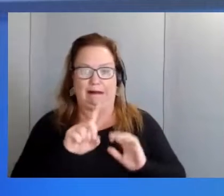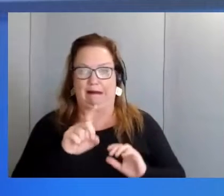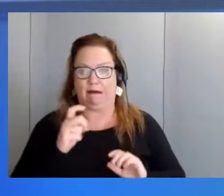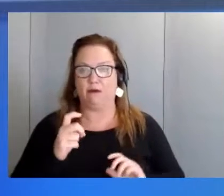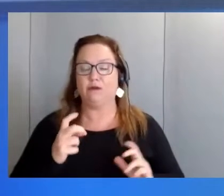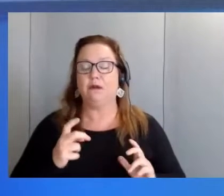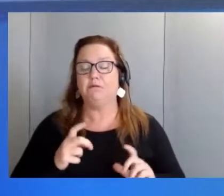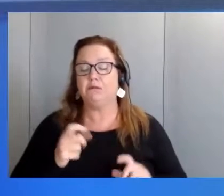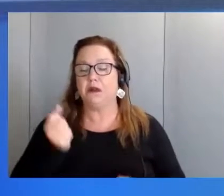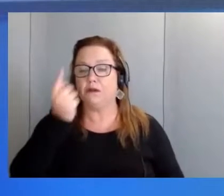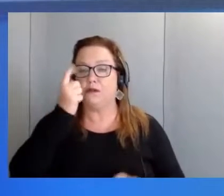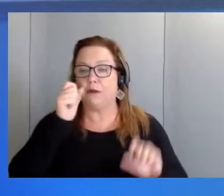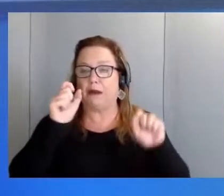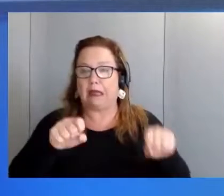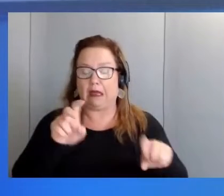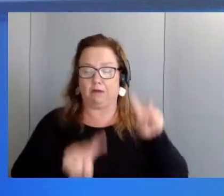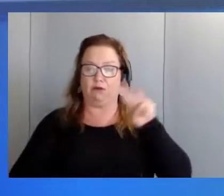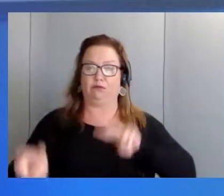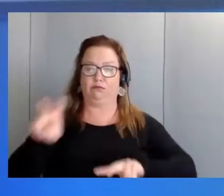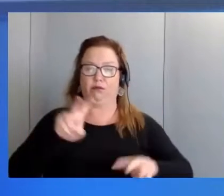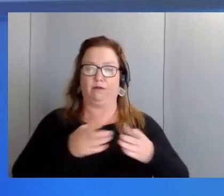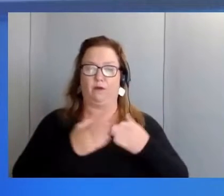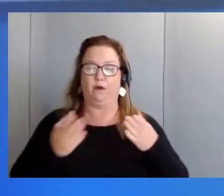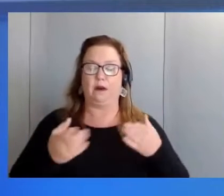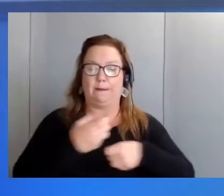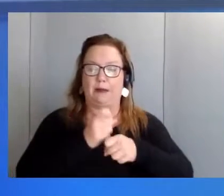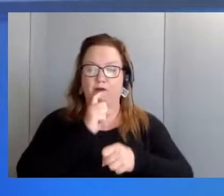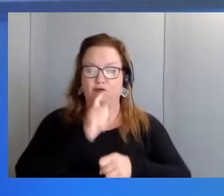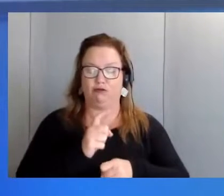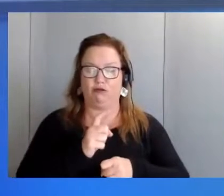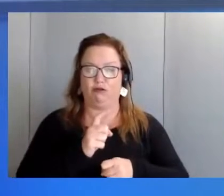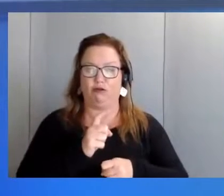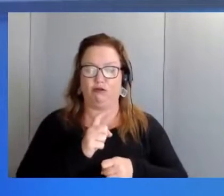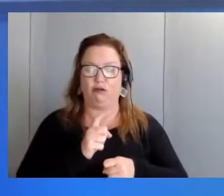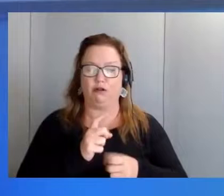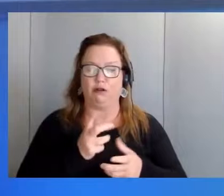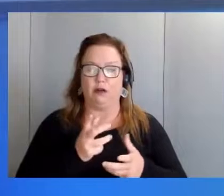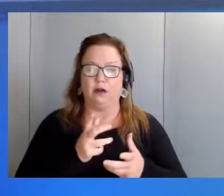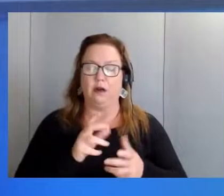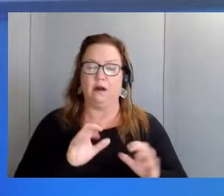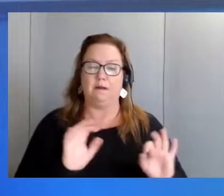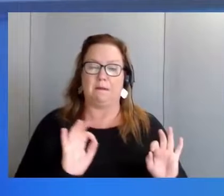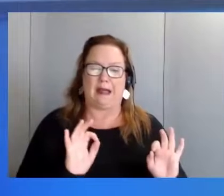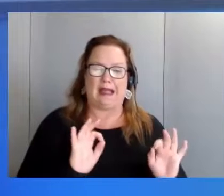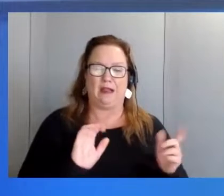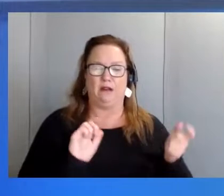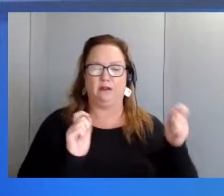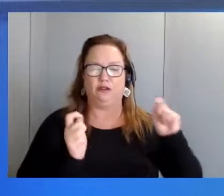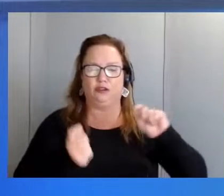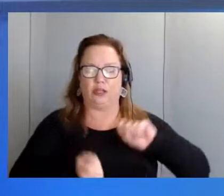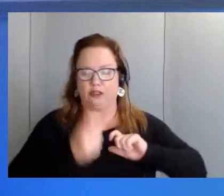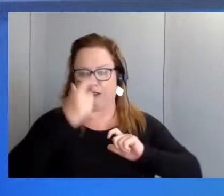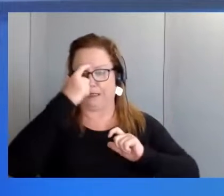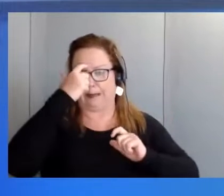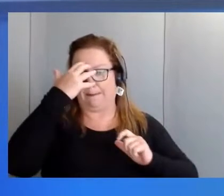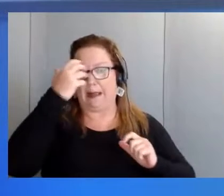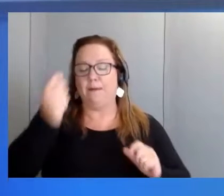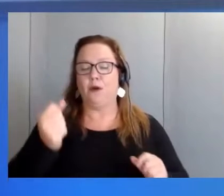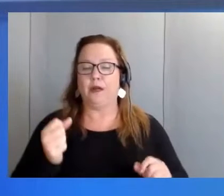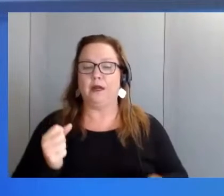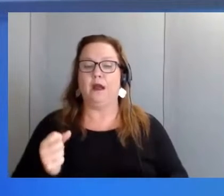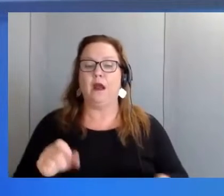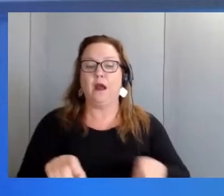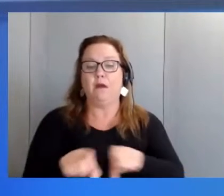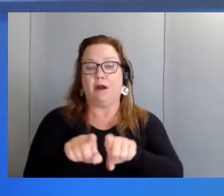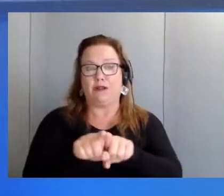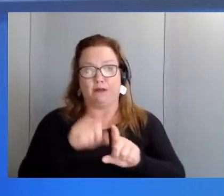do. There's things we can look for to, make sure aren't happening and causing mild changes in memory. But there are also, if we think it is